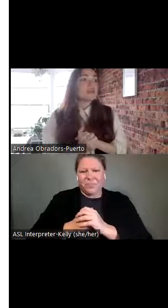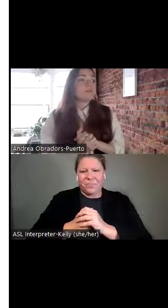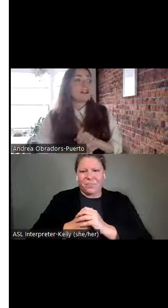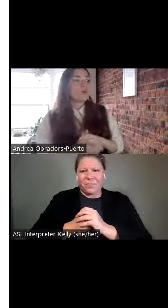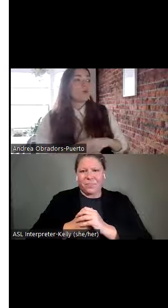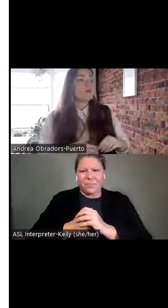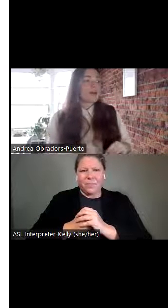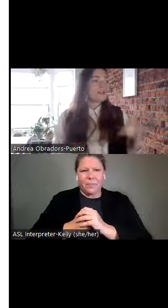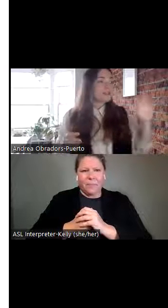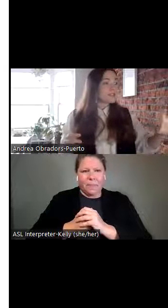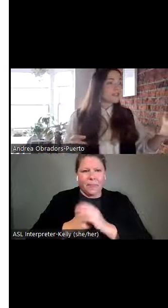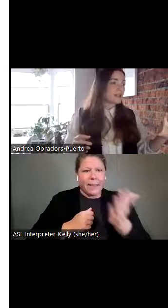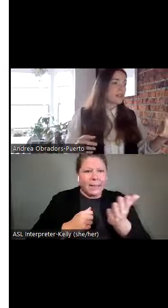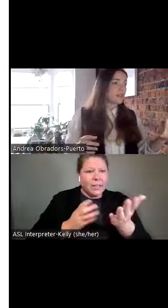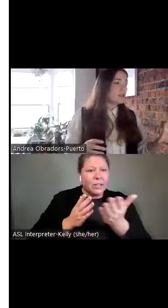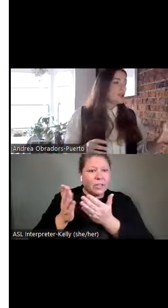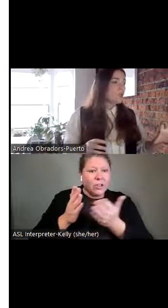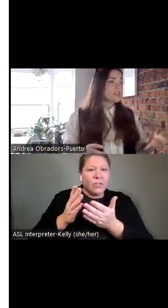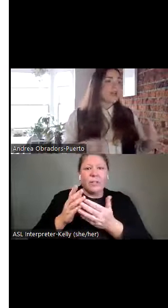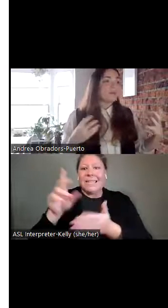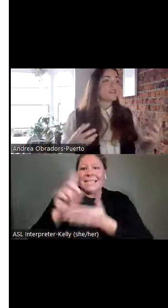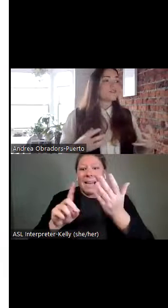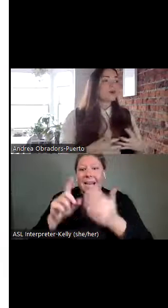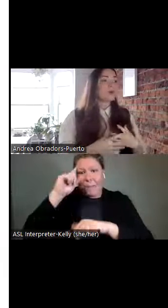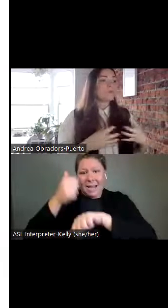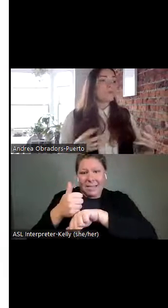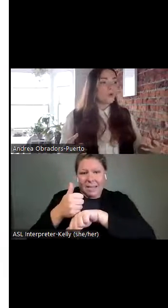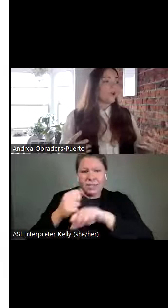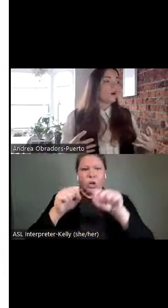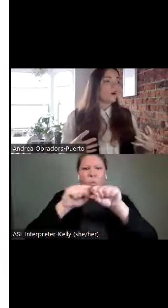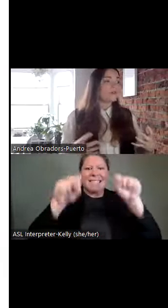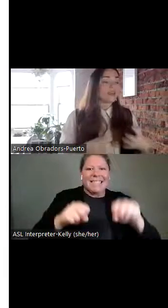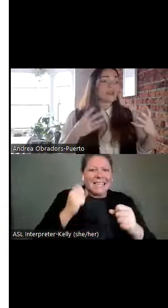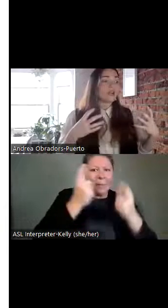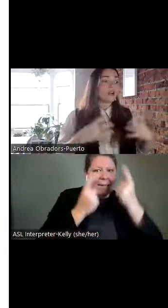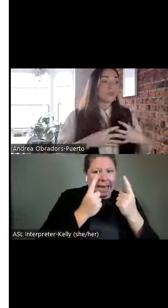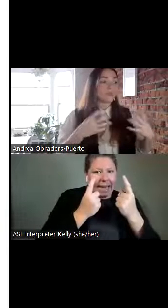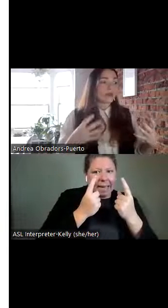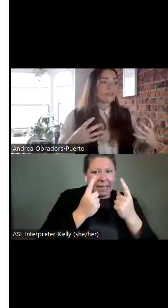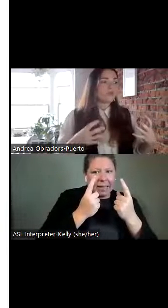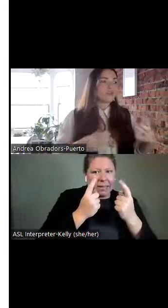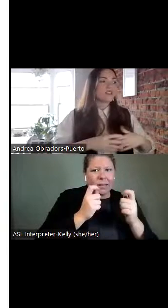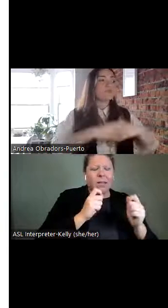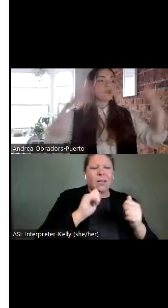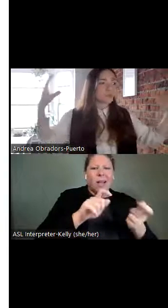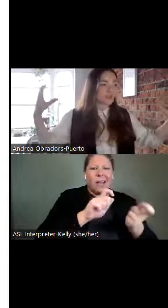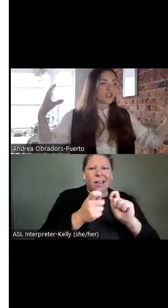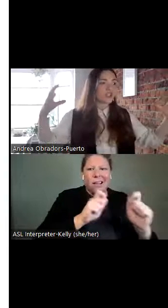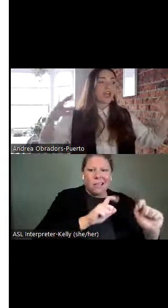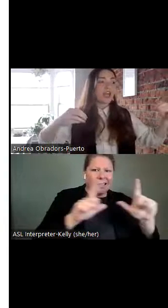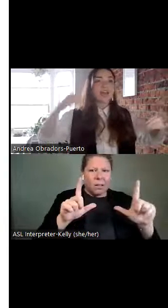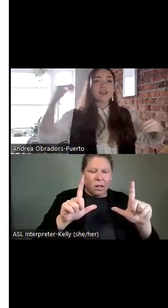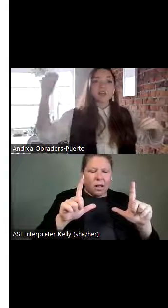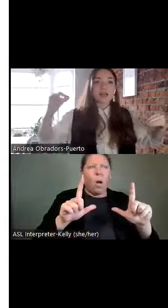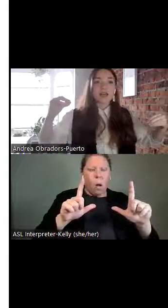service design mindset. We combine systems thinking, which helps shift our mode of thinking or perspective to see the bigger